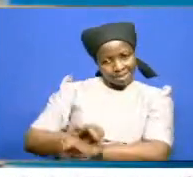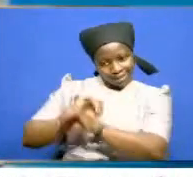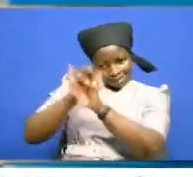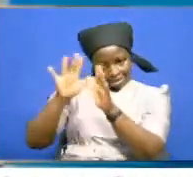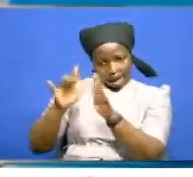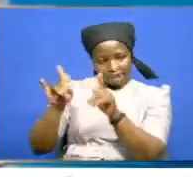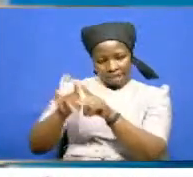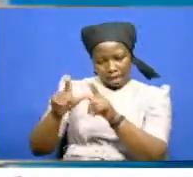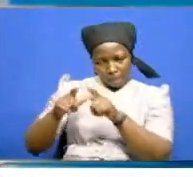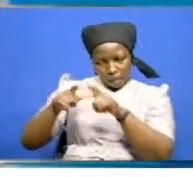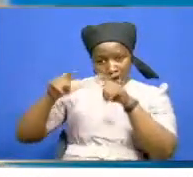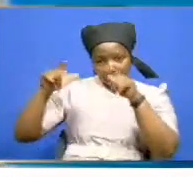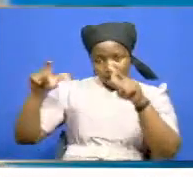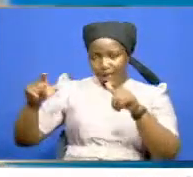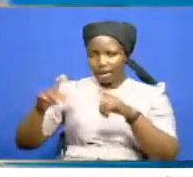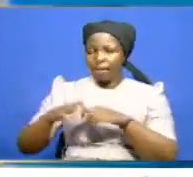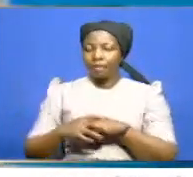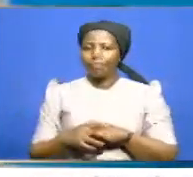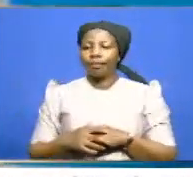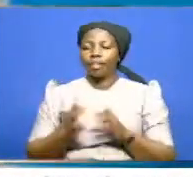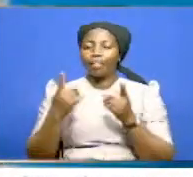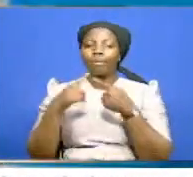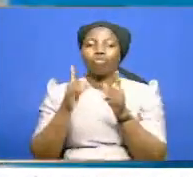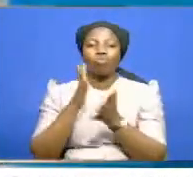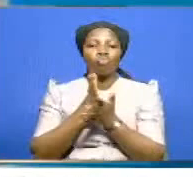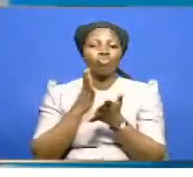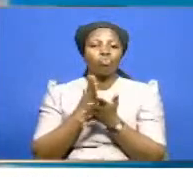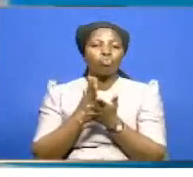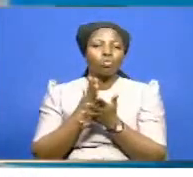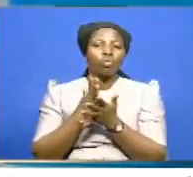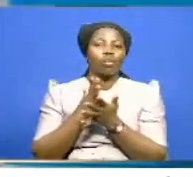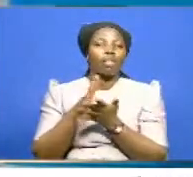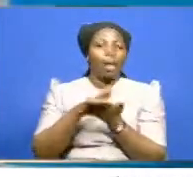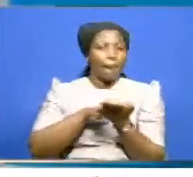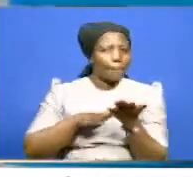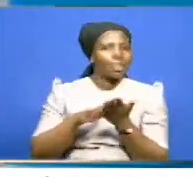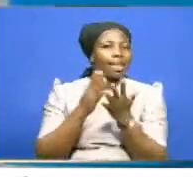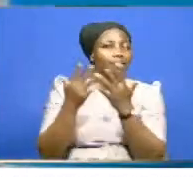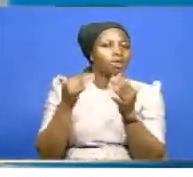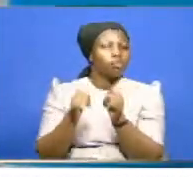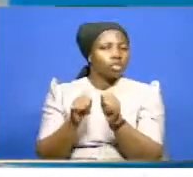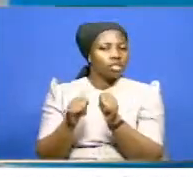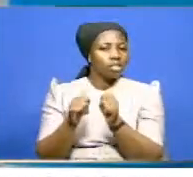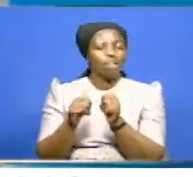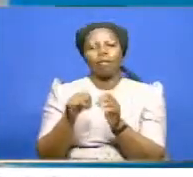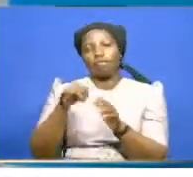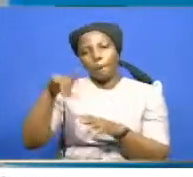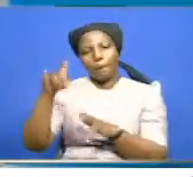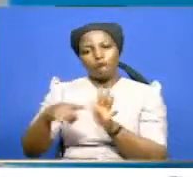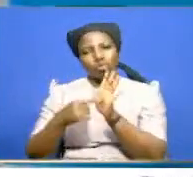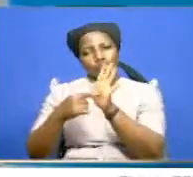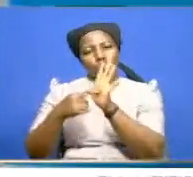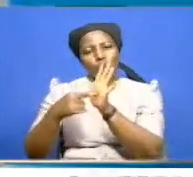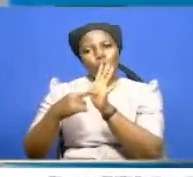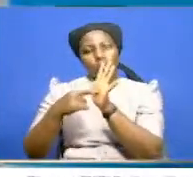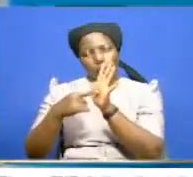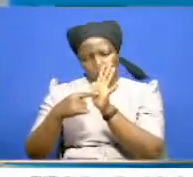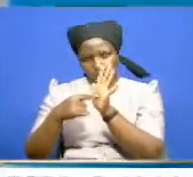wide. But, of course, the bottom line is you have to show proof that either you are still in